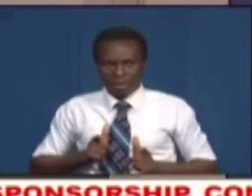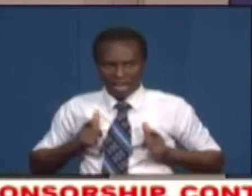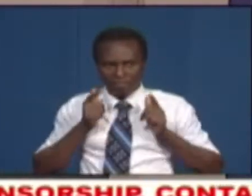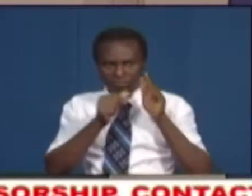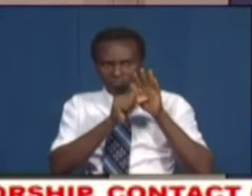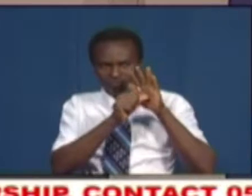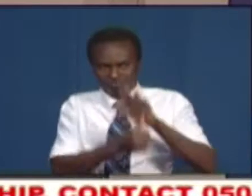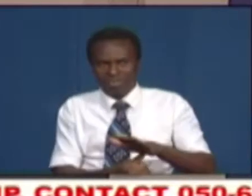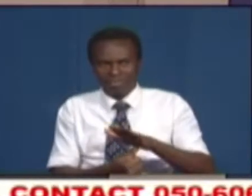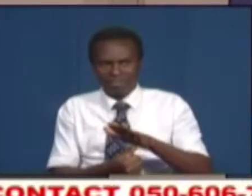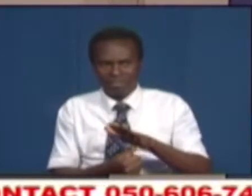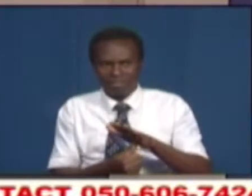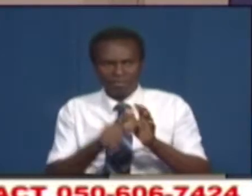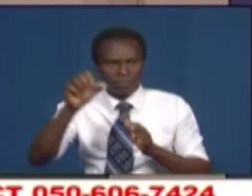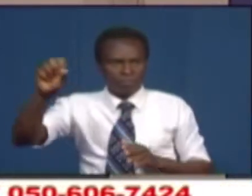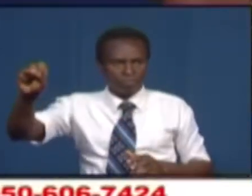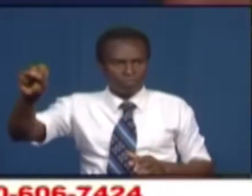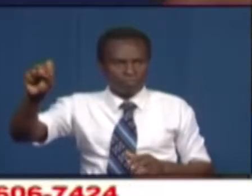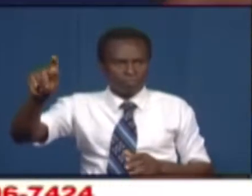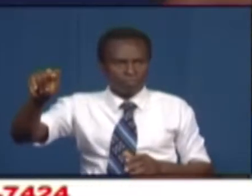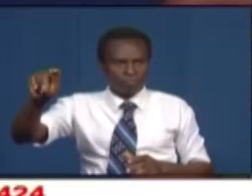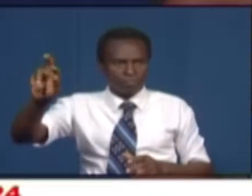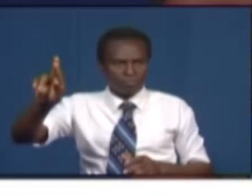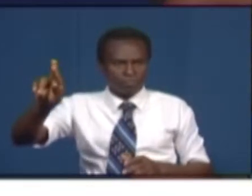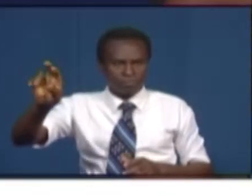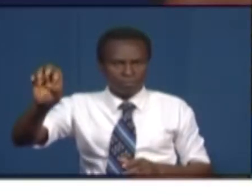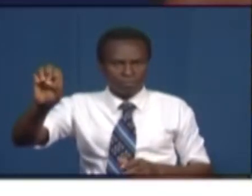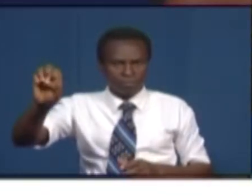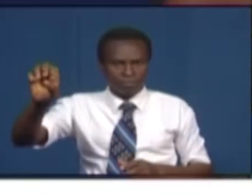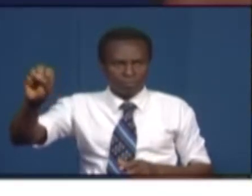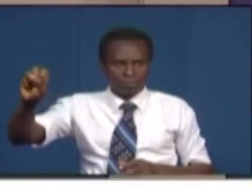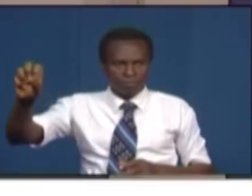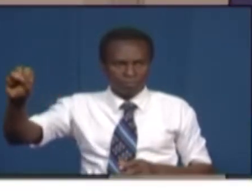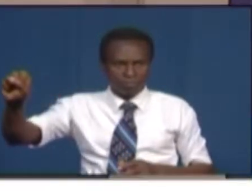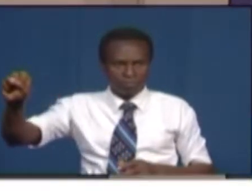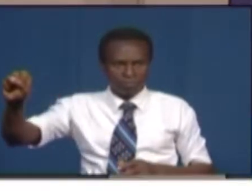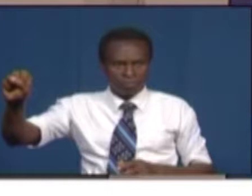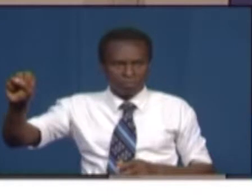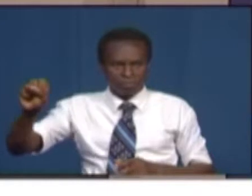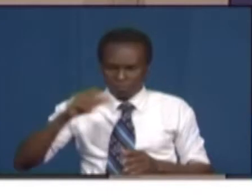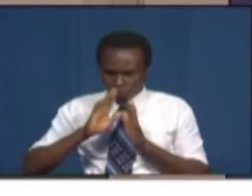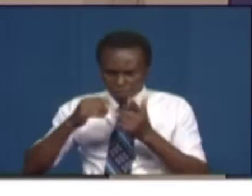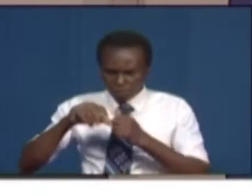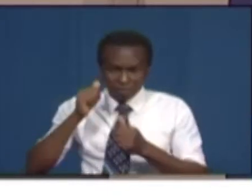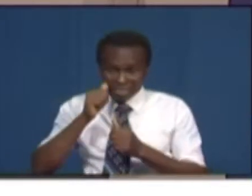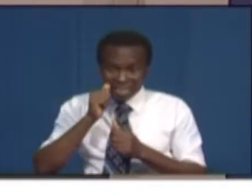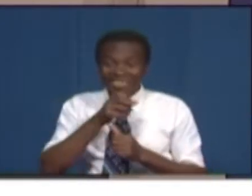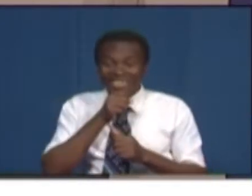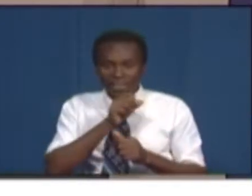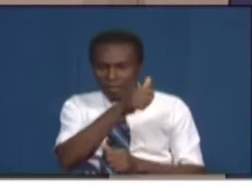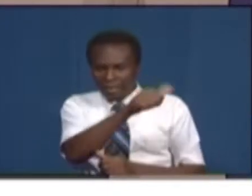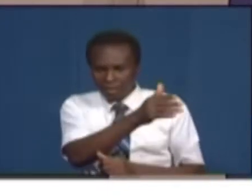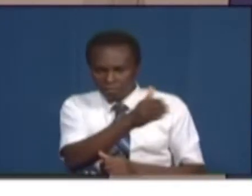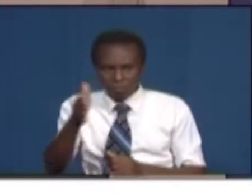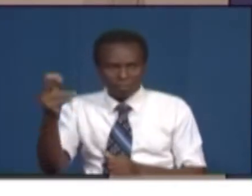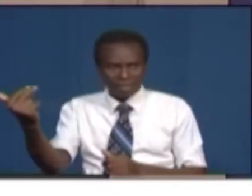would have too much to say when we talk about stress, but I was shocked to hear a lot of things. They were literally stressed about the pressure from their parents. They